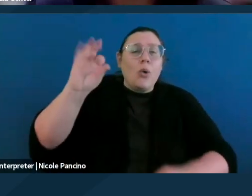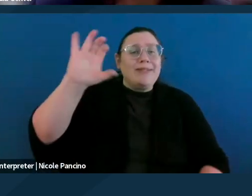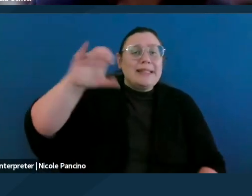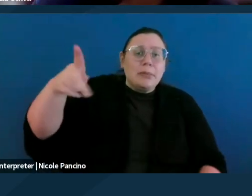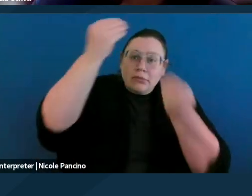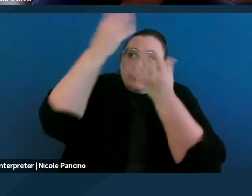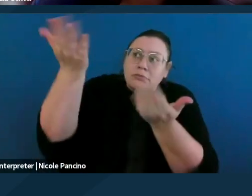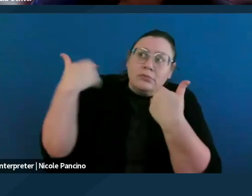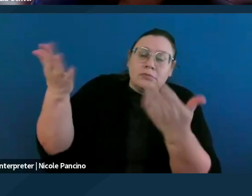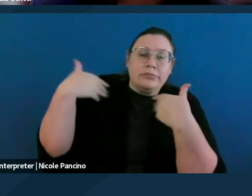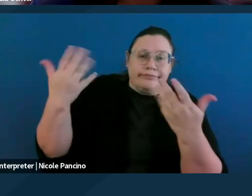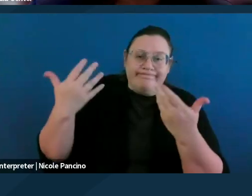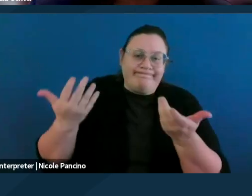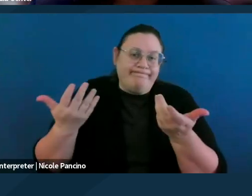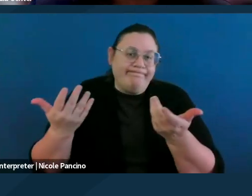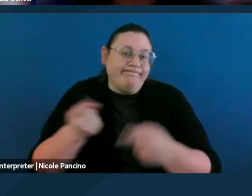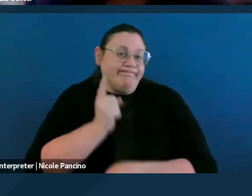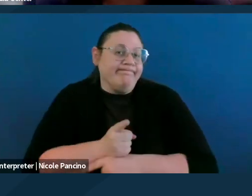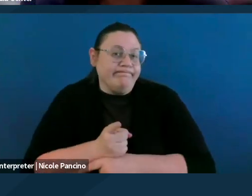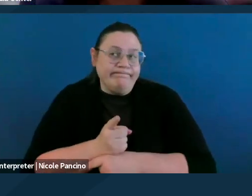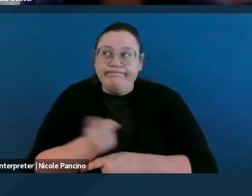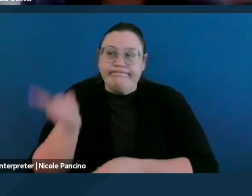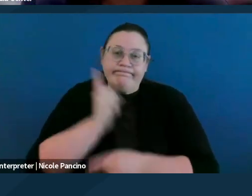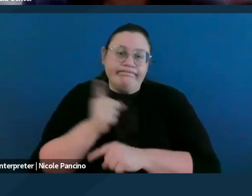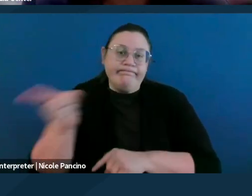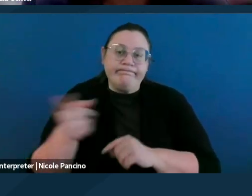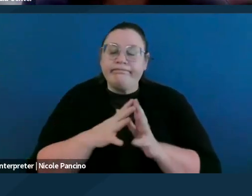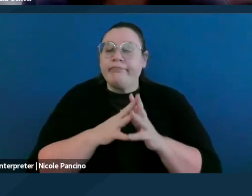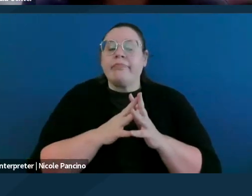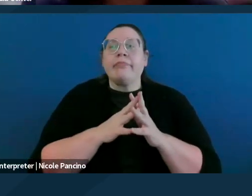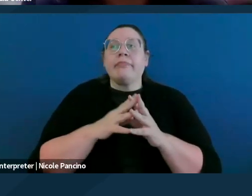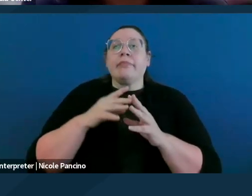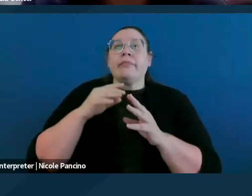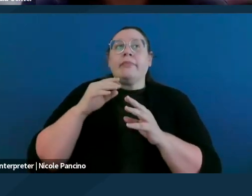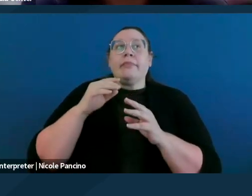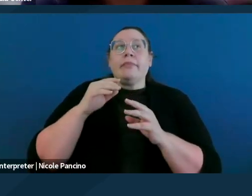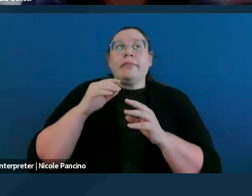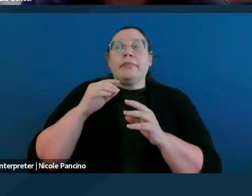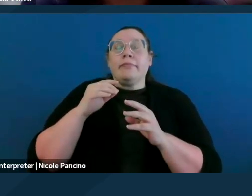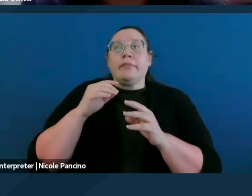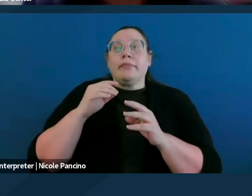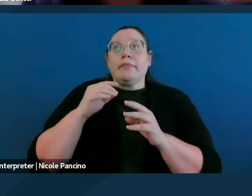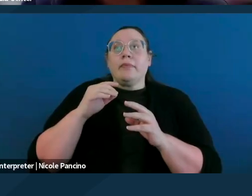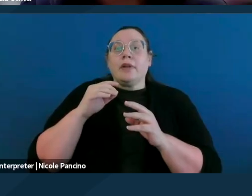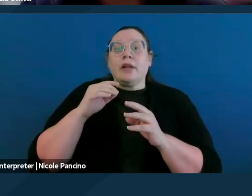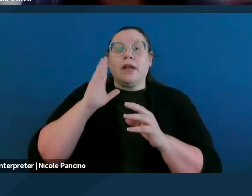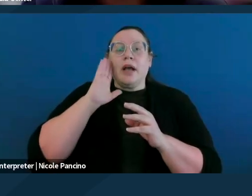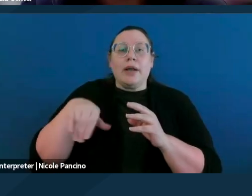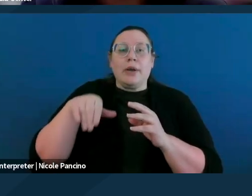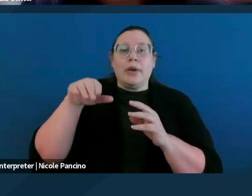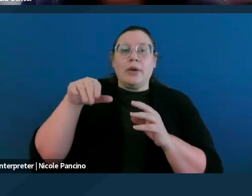it. Yes, very true. And I know that the Cornell